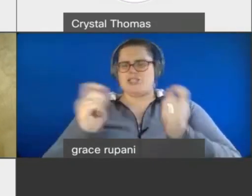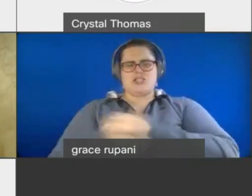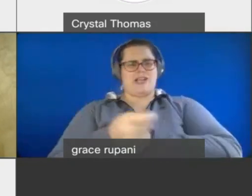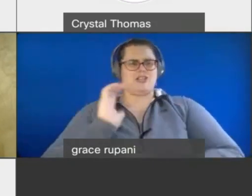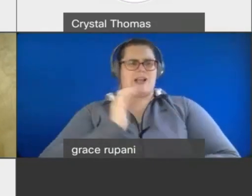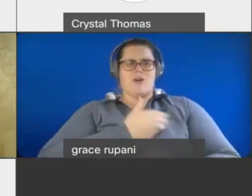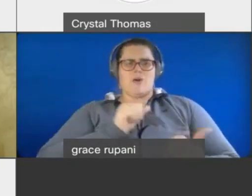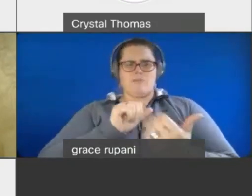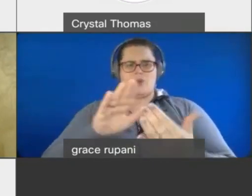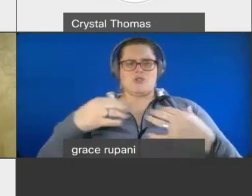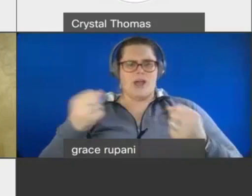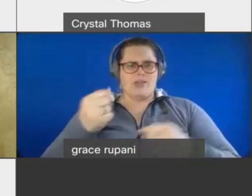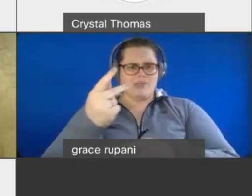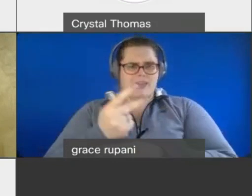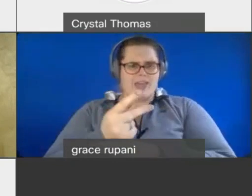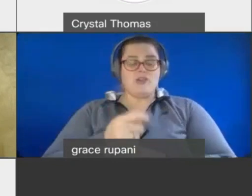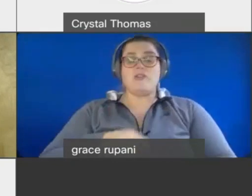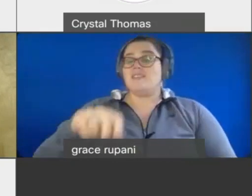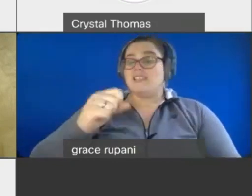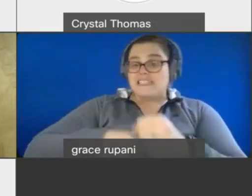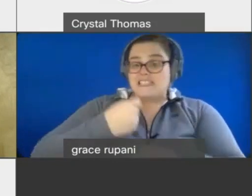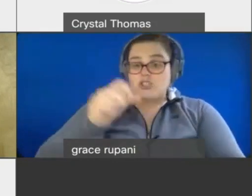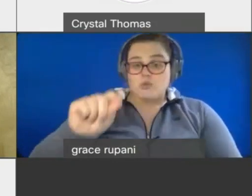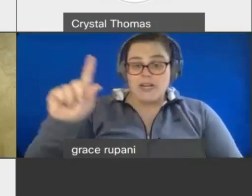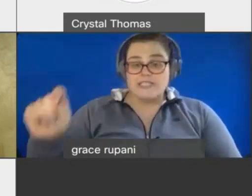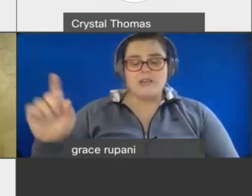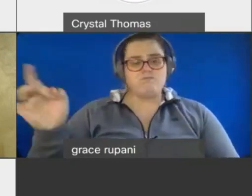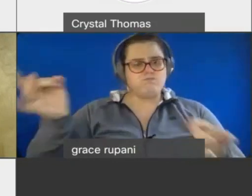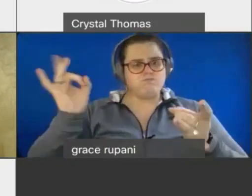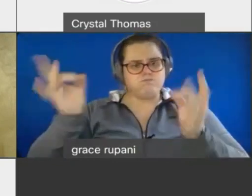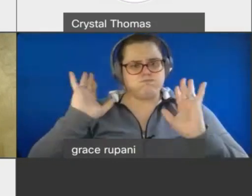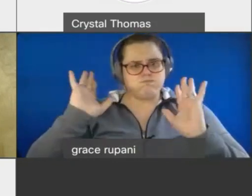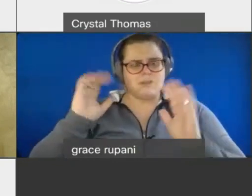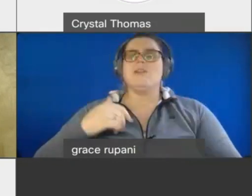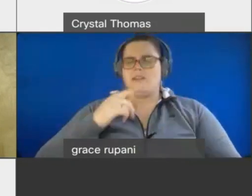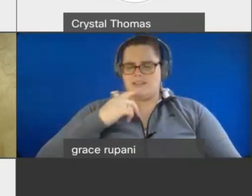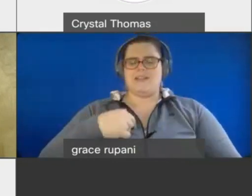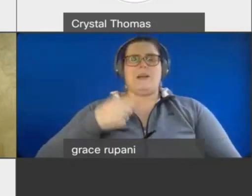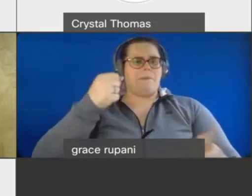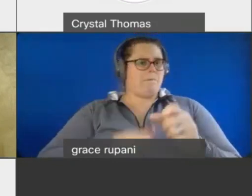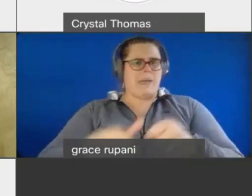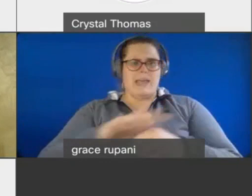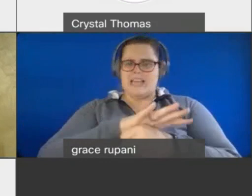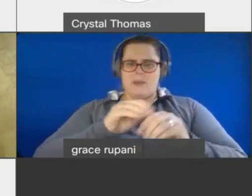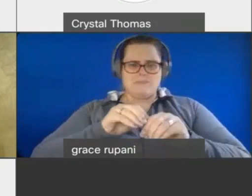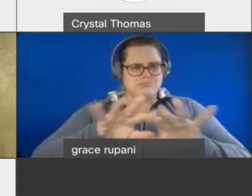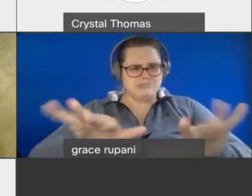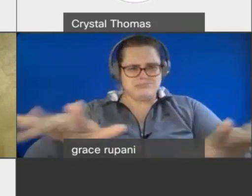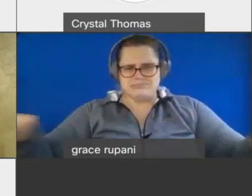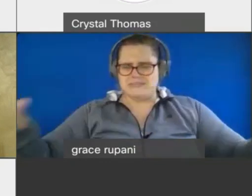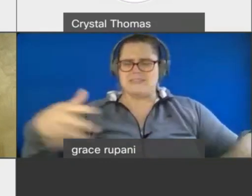2020 was a nightmare. Pandemic hit us hard. Such was not expected, and we were